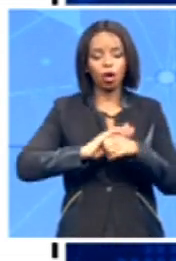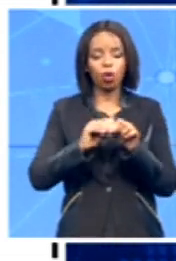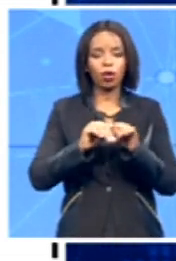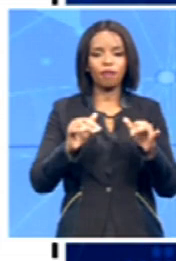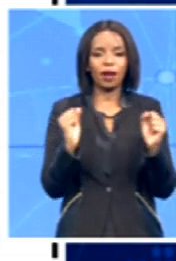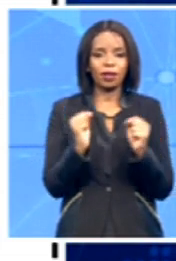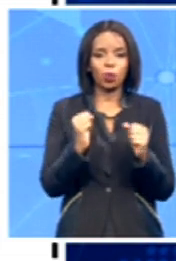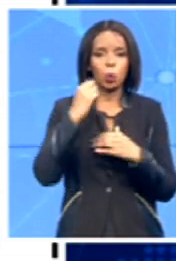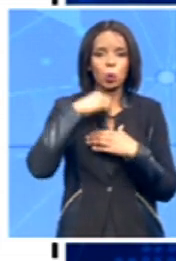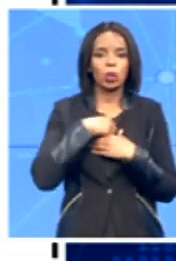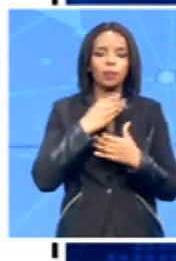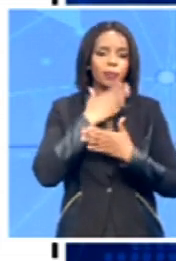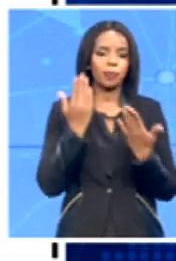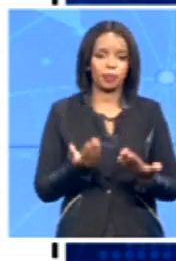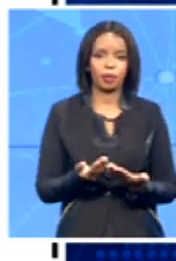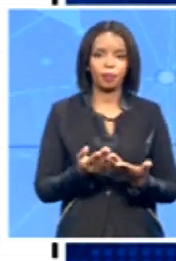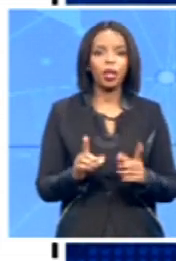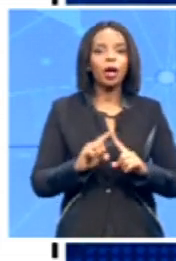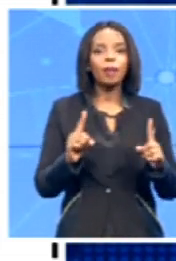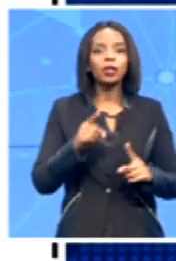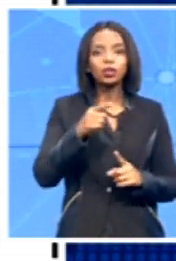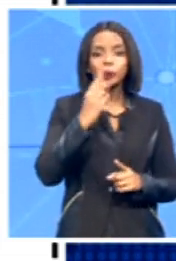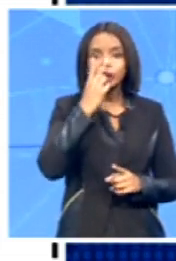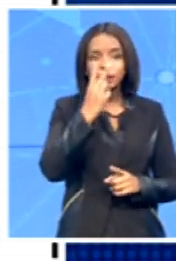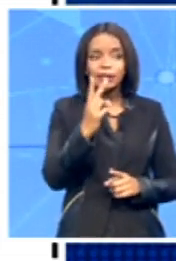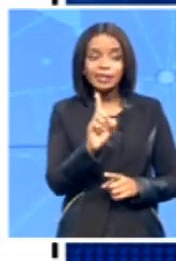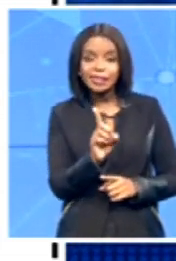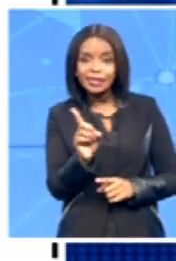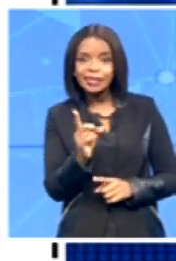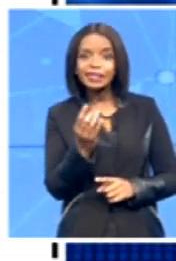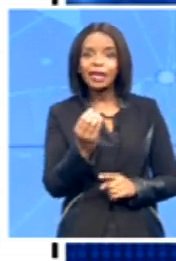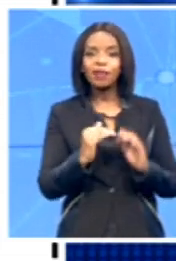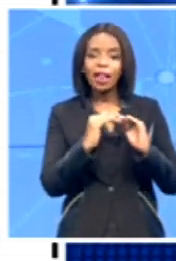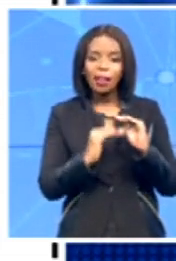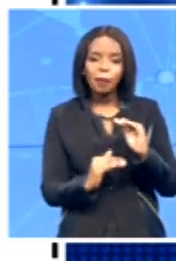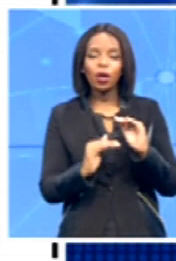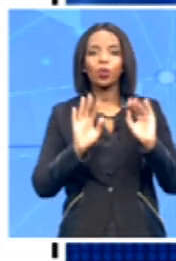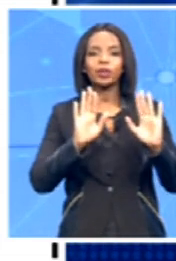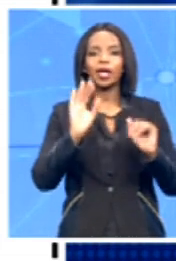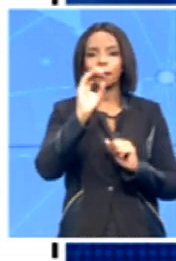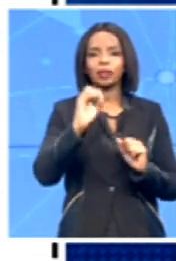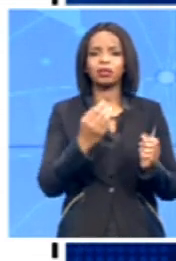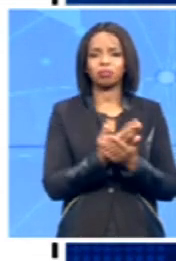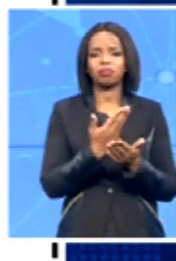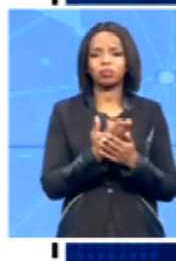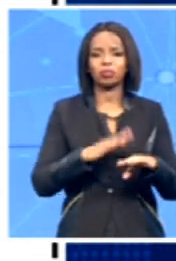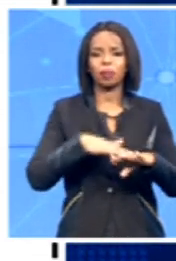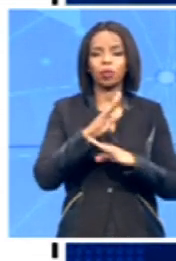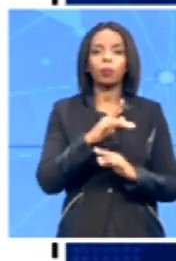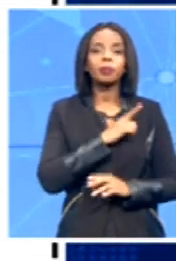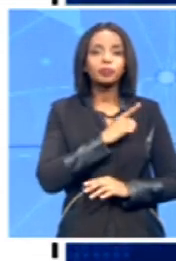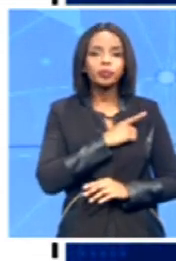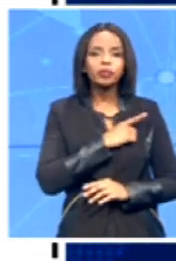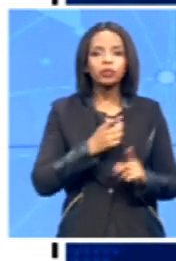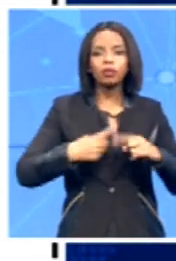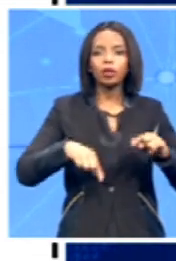see incidental was actually less than 10%, but it could be more because of the indeterminate group that we didn't have enough information to make that